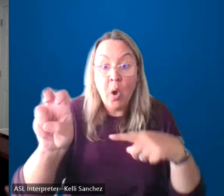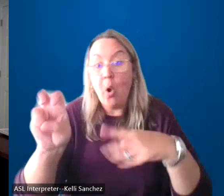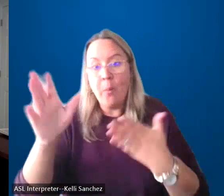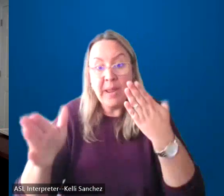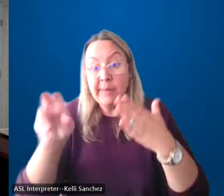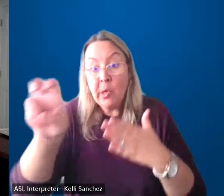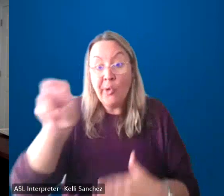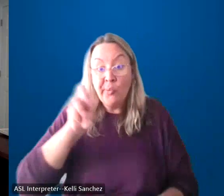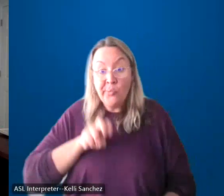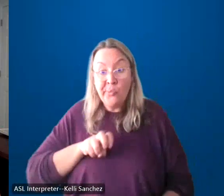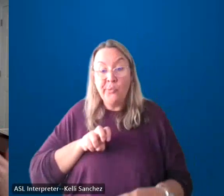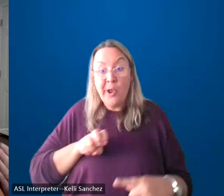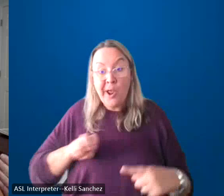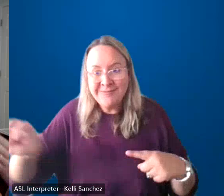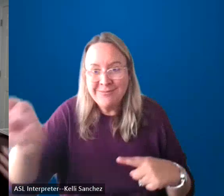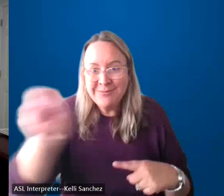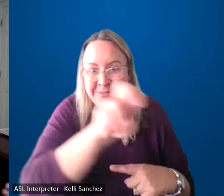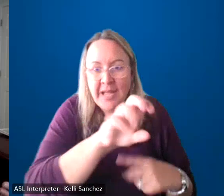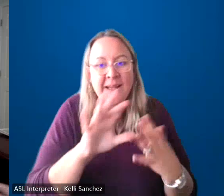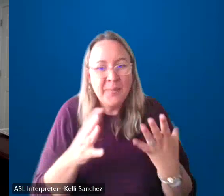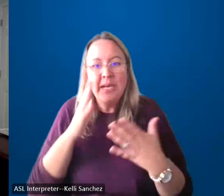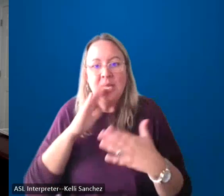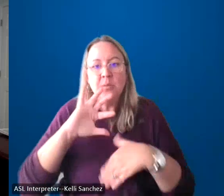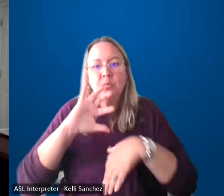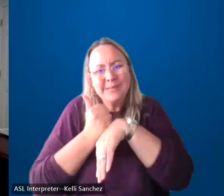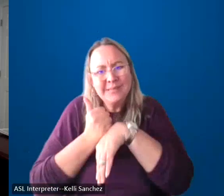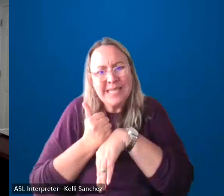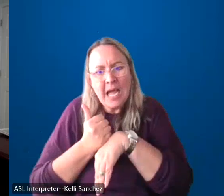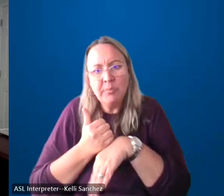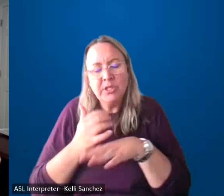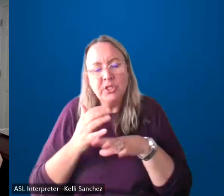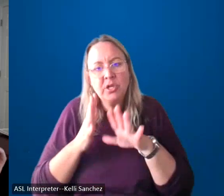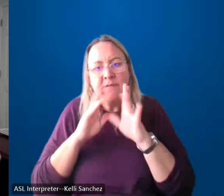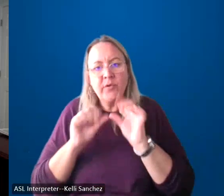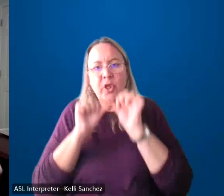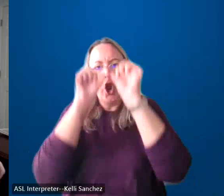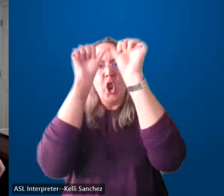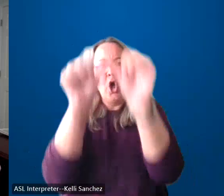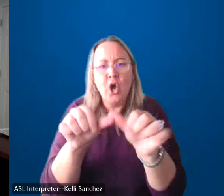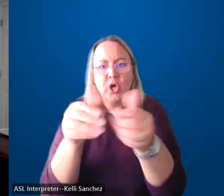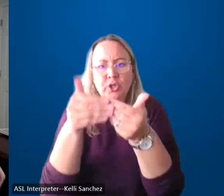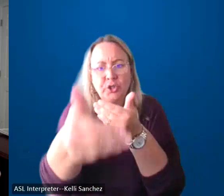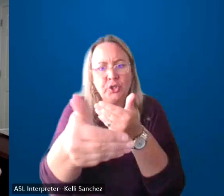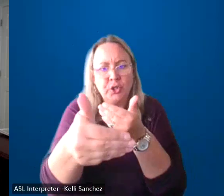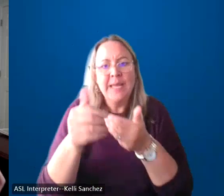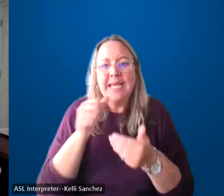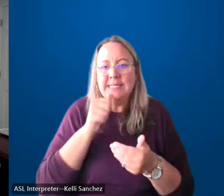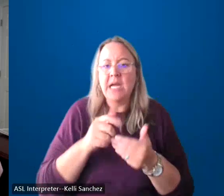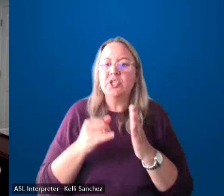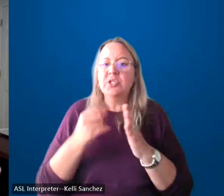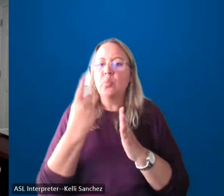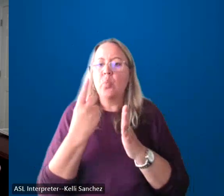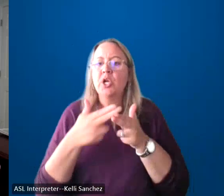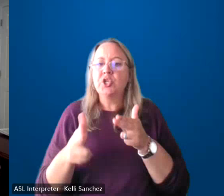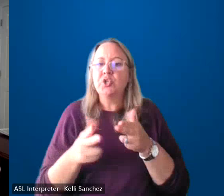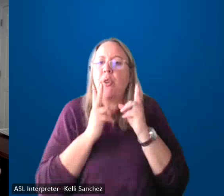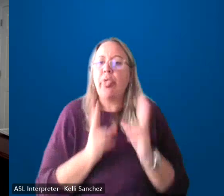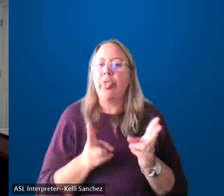be established for a long term. It's not just looking at this one snippet of an